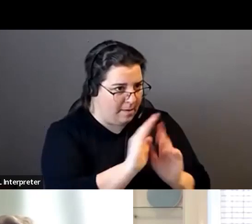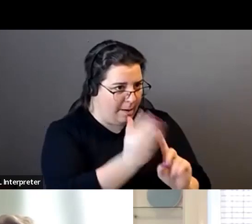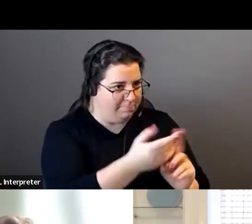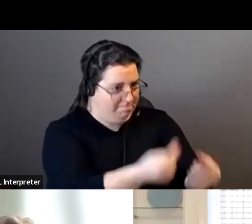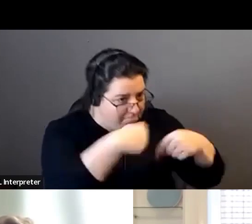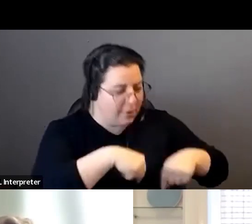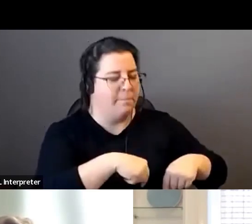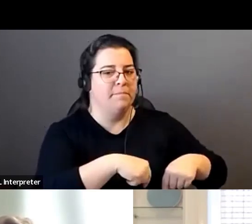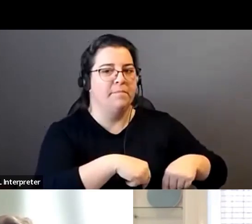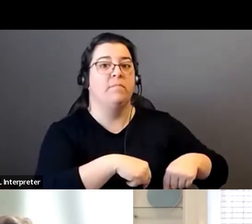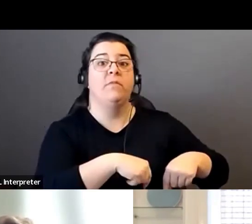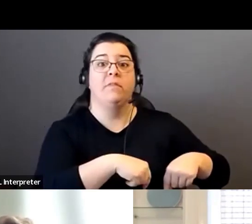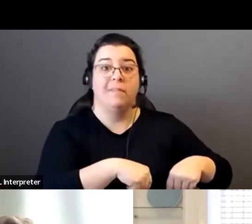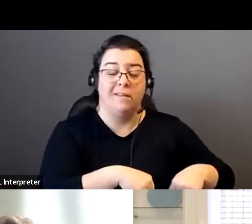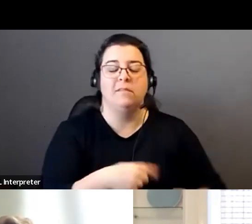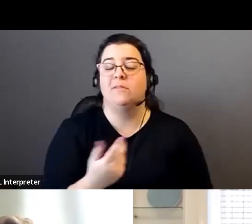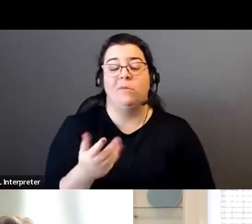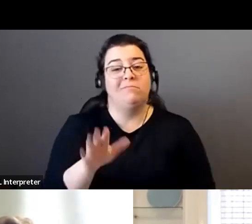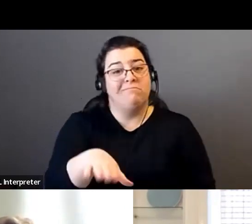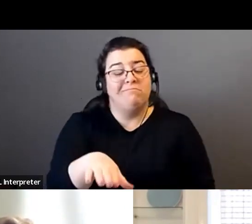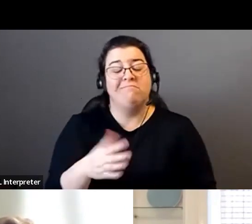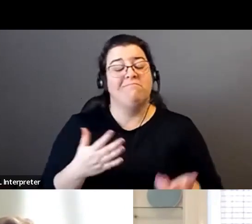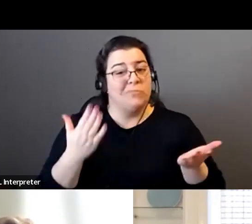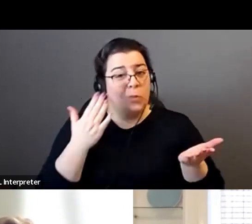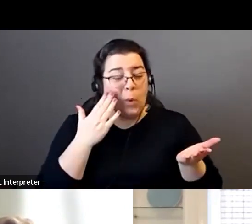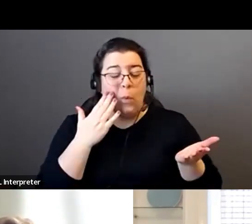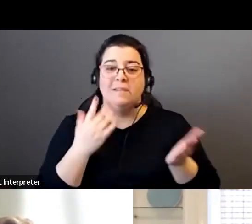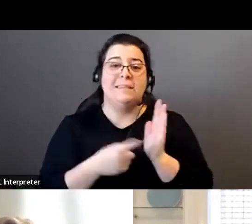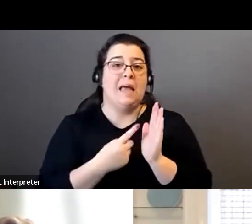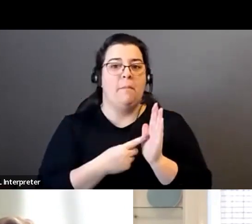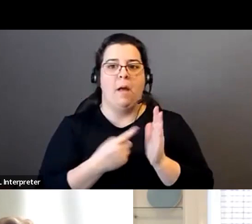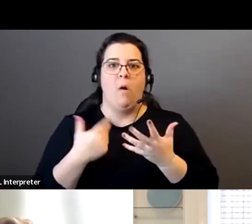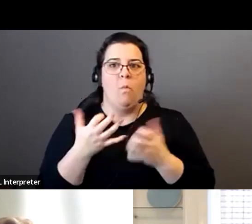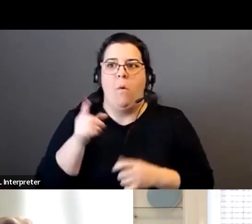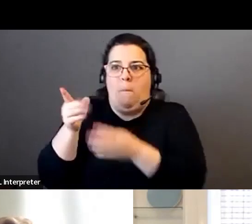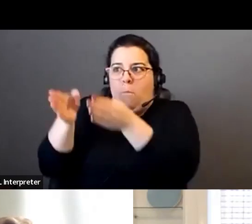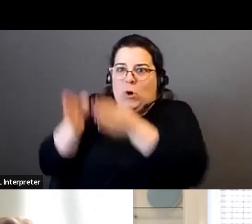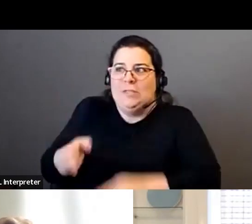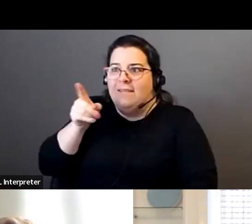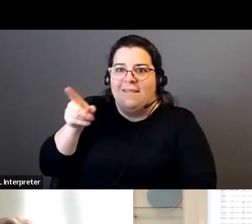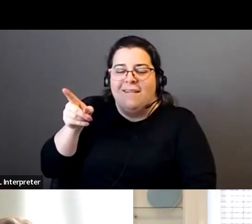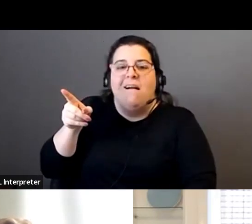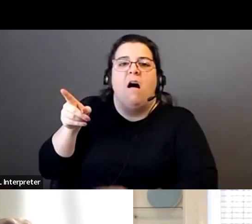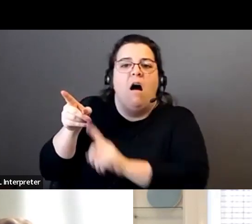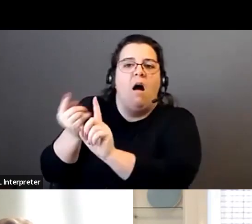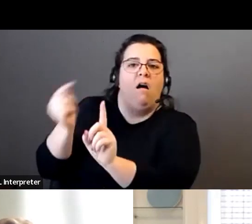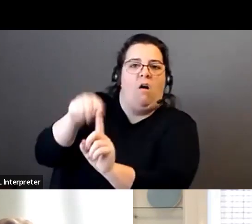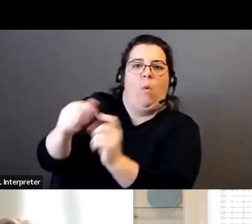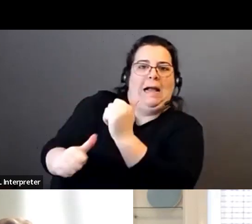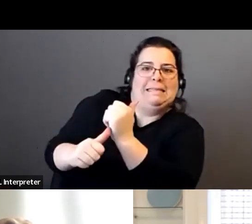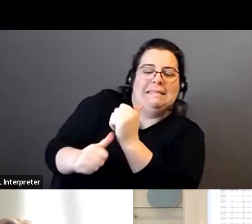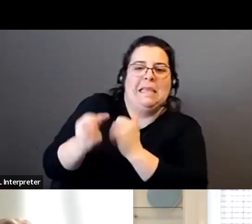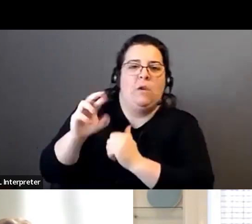Because there may be some companies that you want, or some people you reach out to, they have a gatekeeper or they have someone handling them. be ready for that.